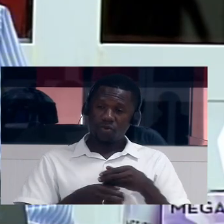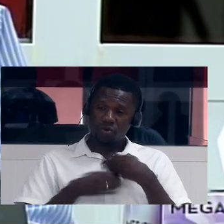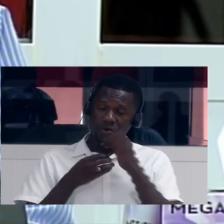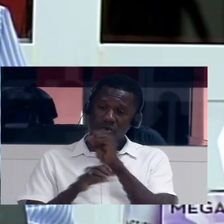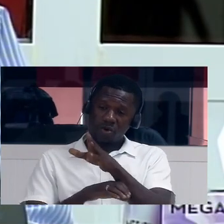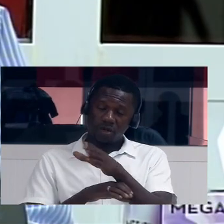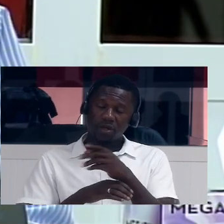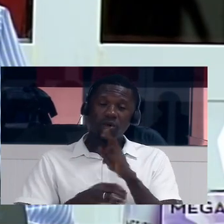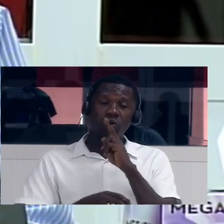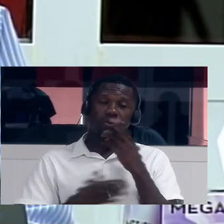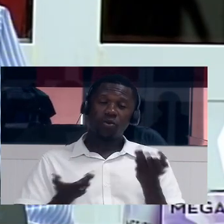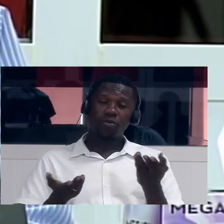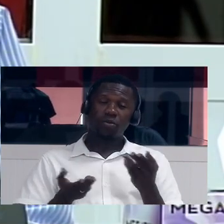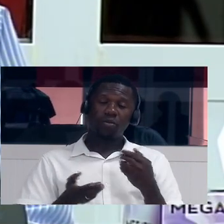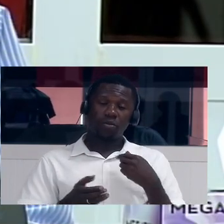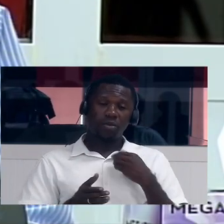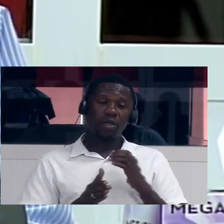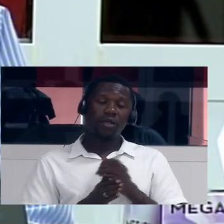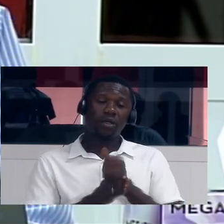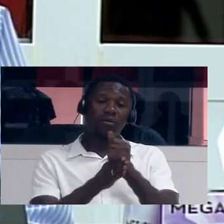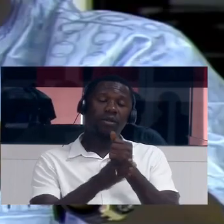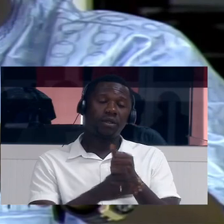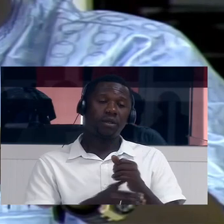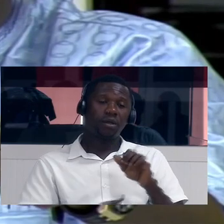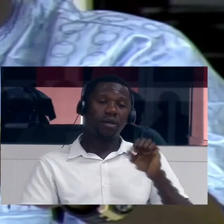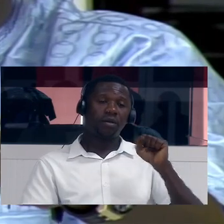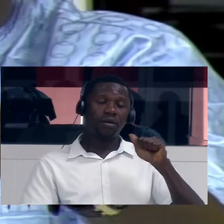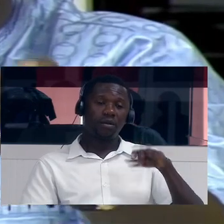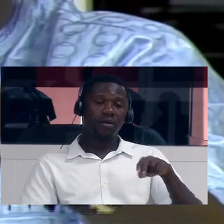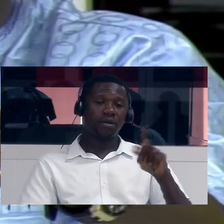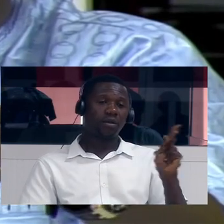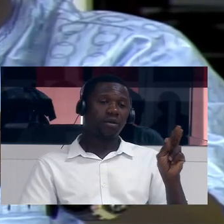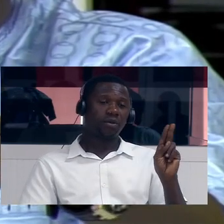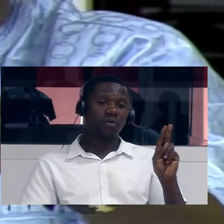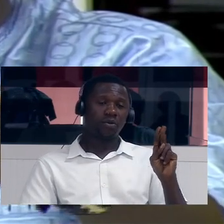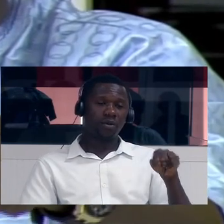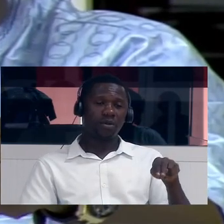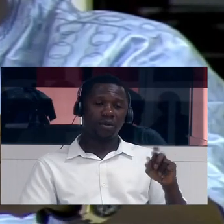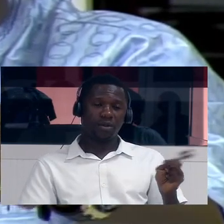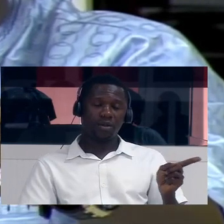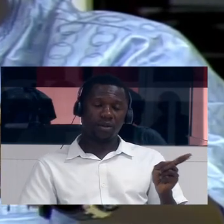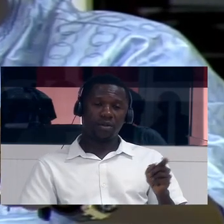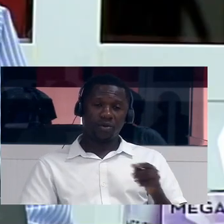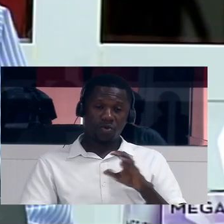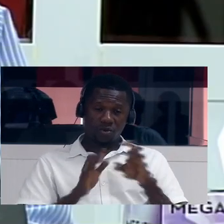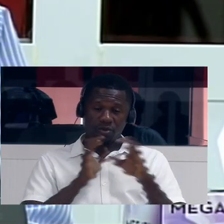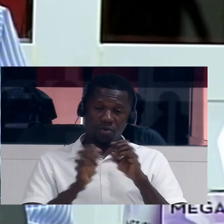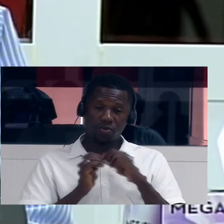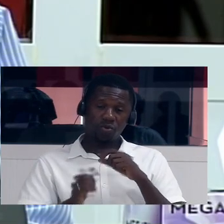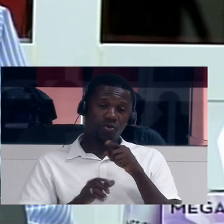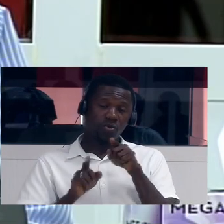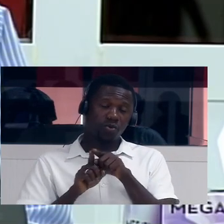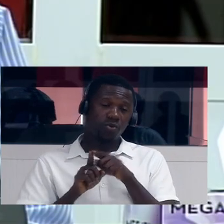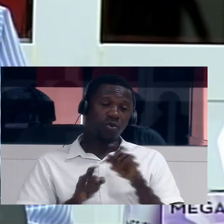My deputy, Sankum. Did you communicate it to the... Sow, yes. To Sow, head of operations?